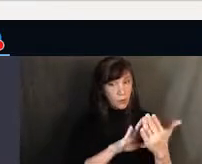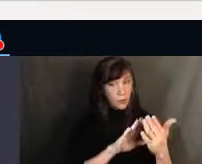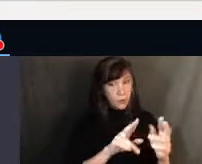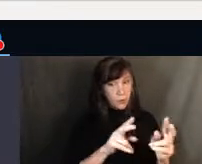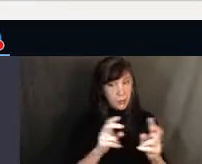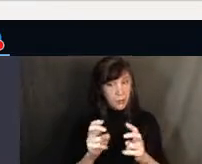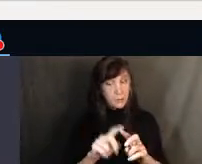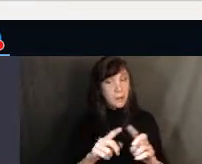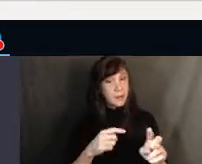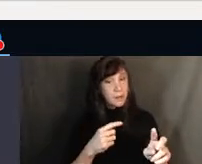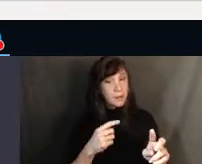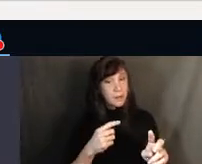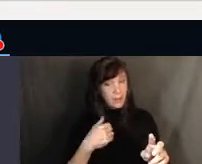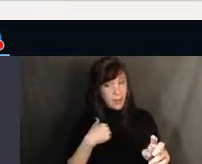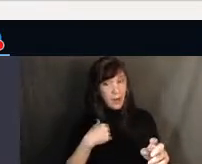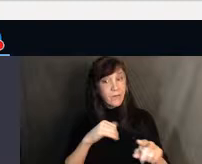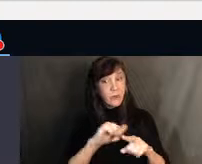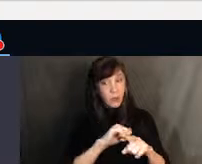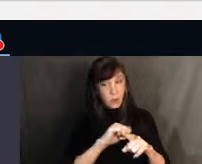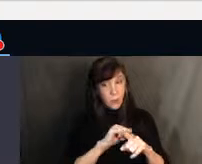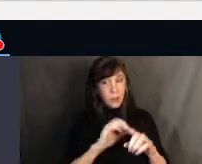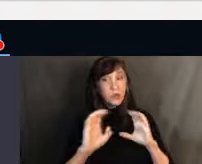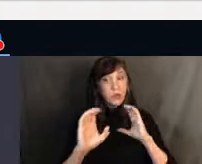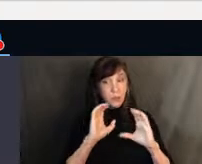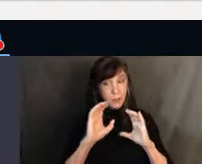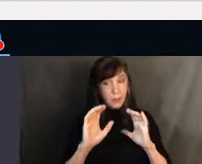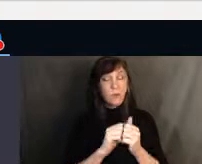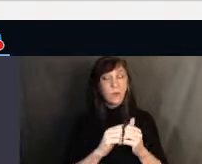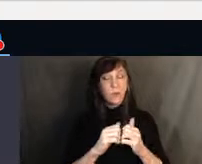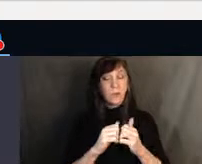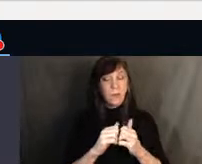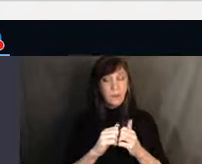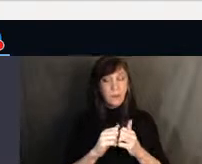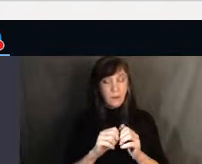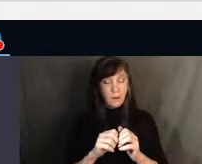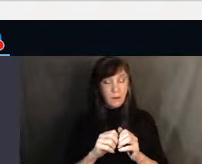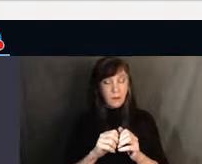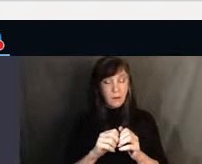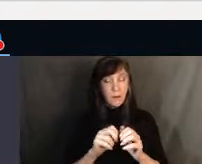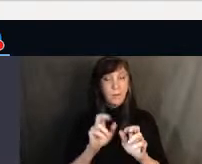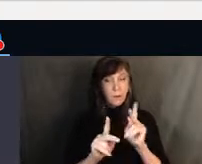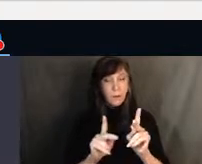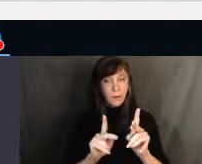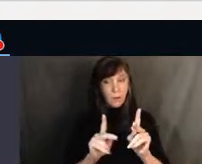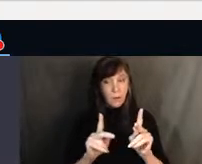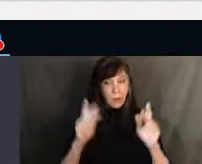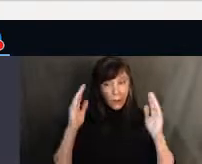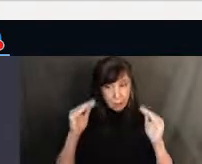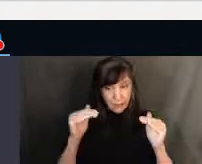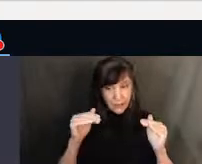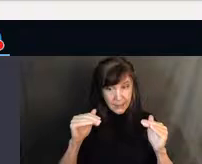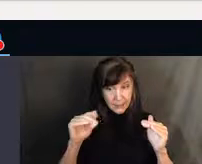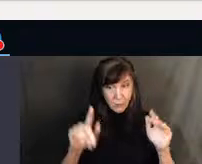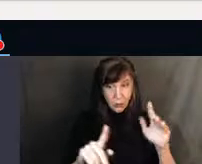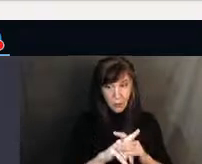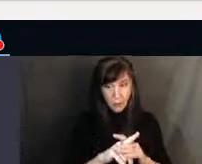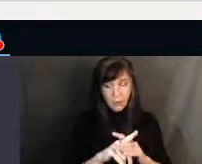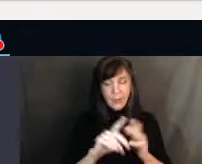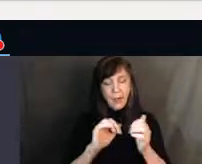the training to communicate with the audience that is expected? And how can you collect that information during that